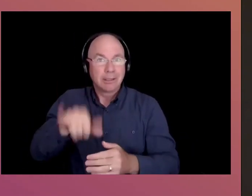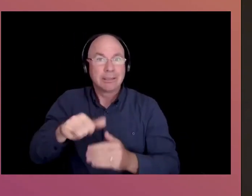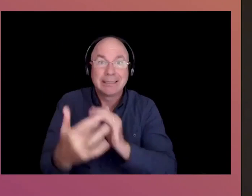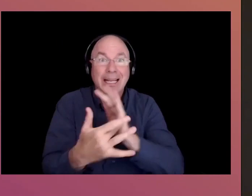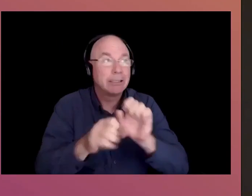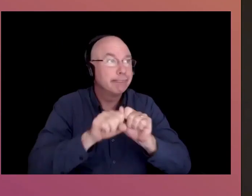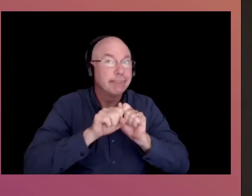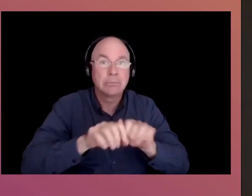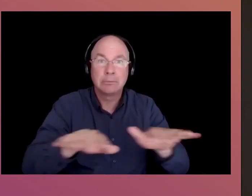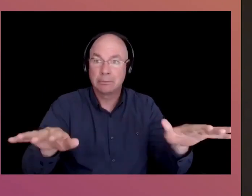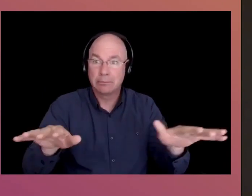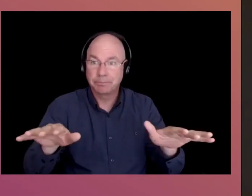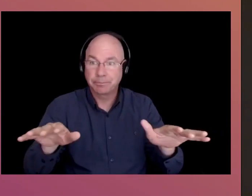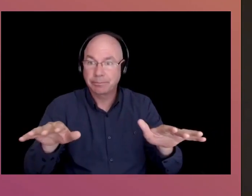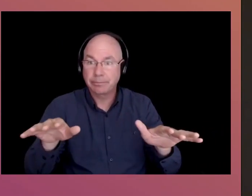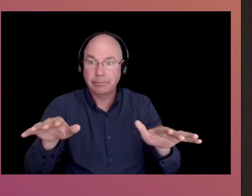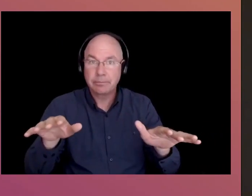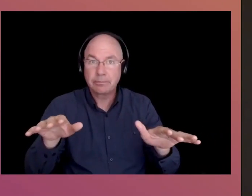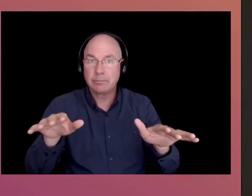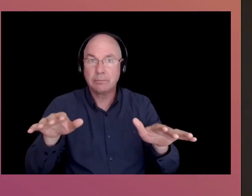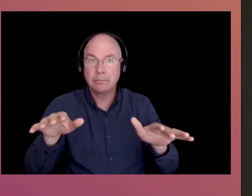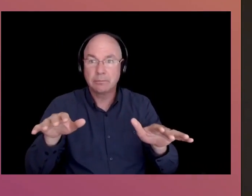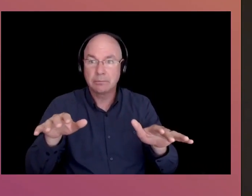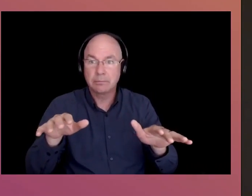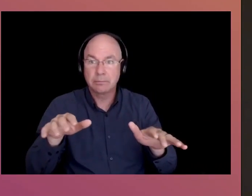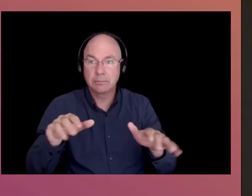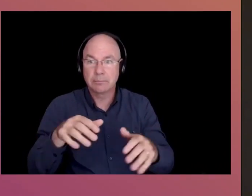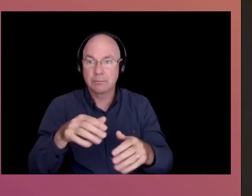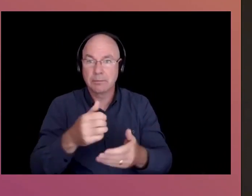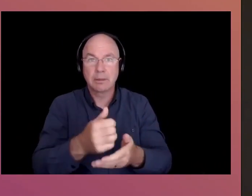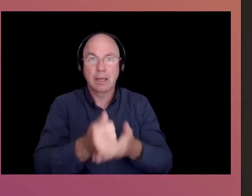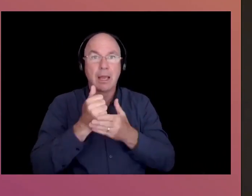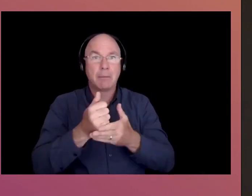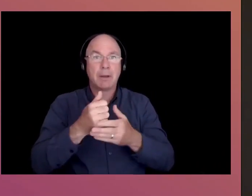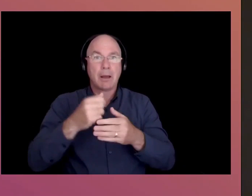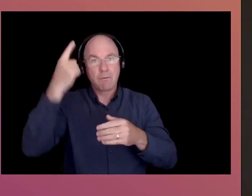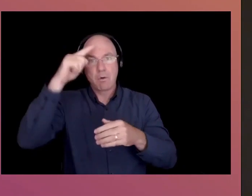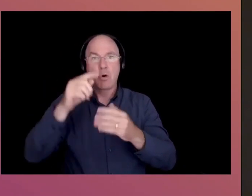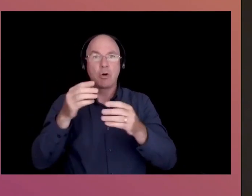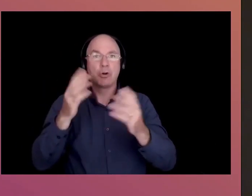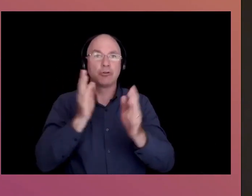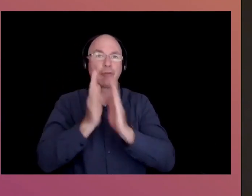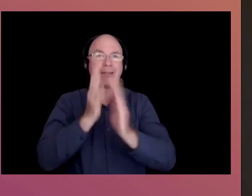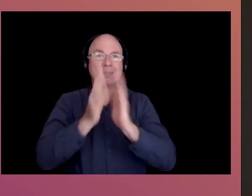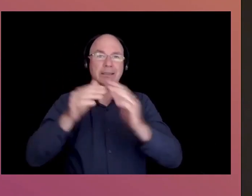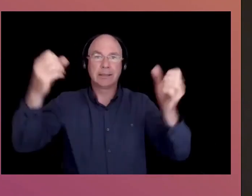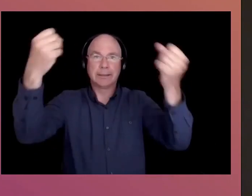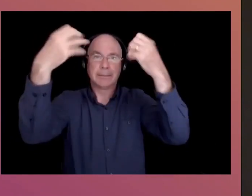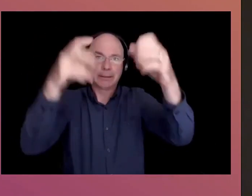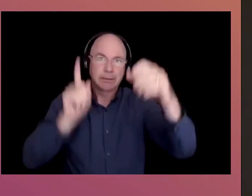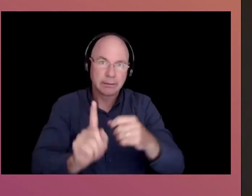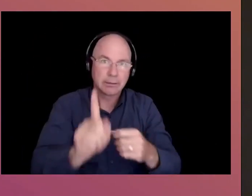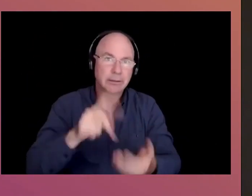notify me of crossing and traffic lights, bicycles on the street, stairs, escalators,